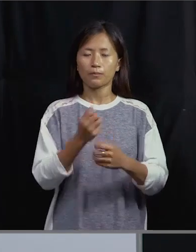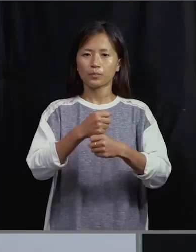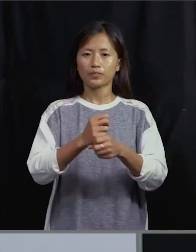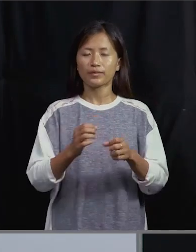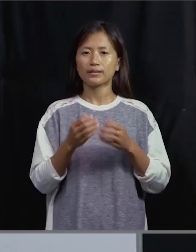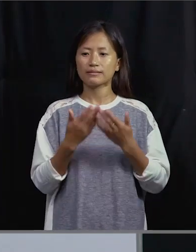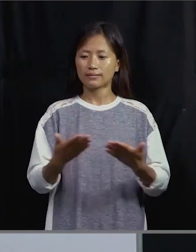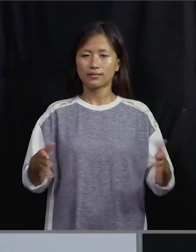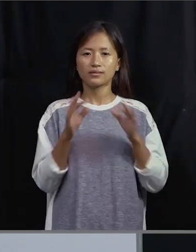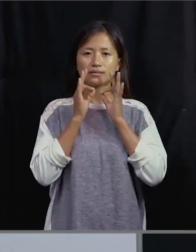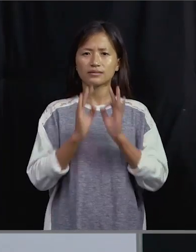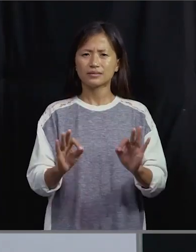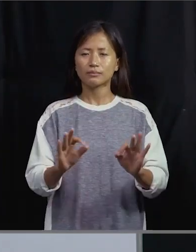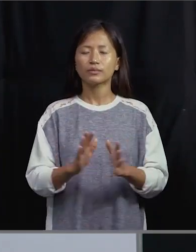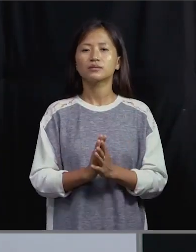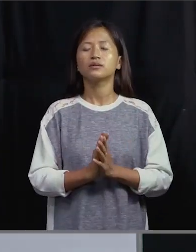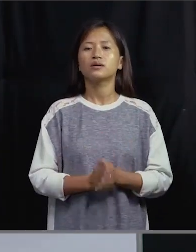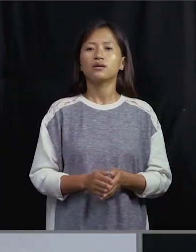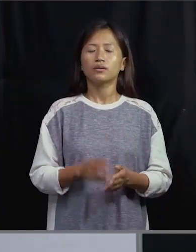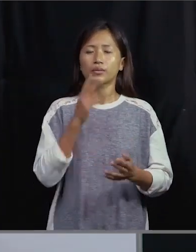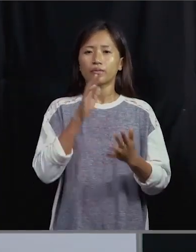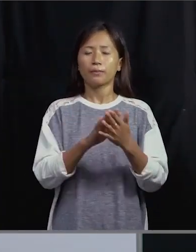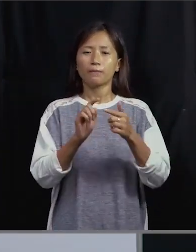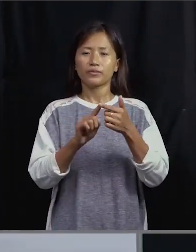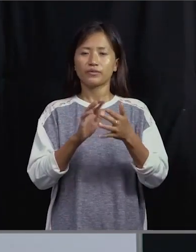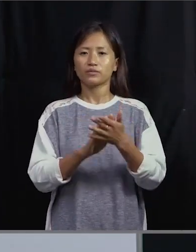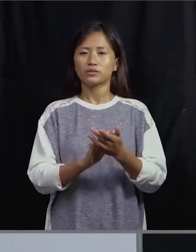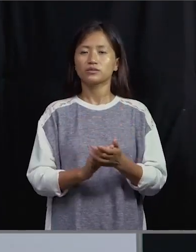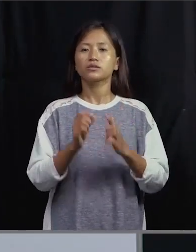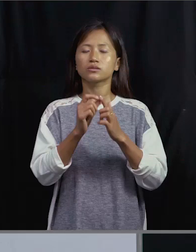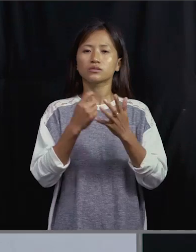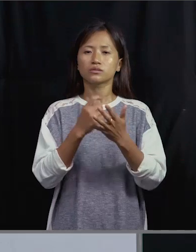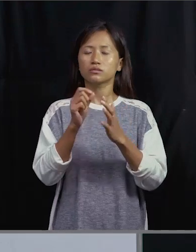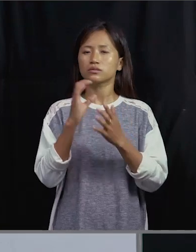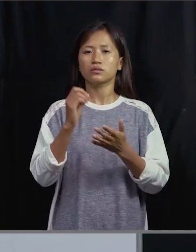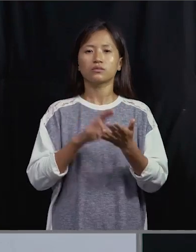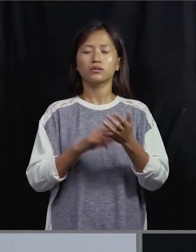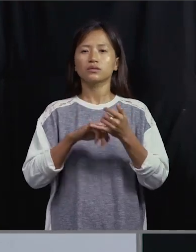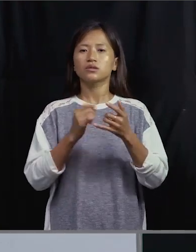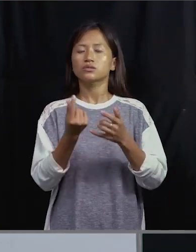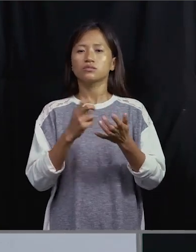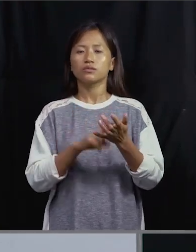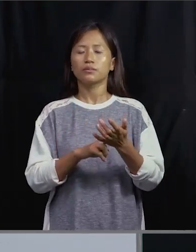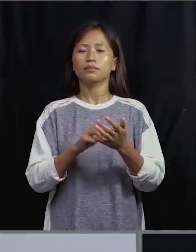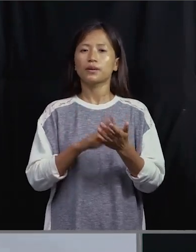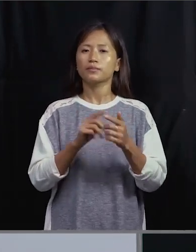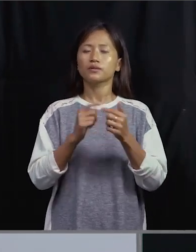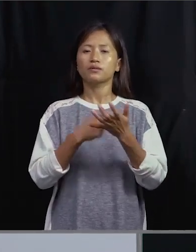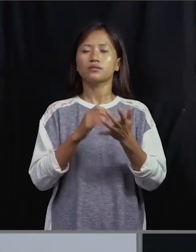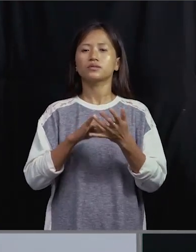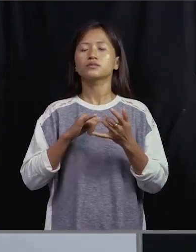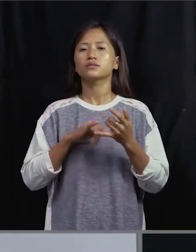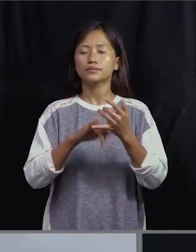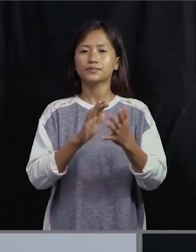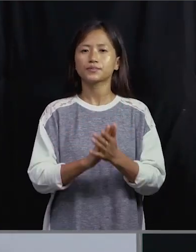simple, we are emphasizing only on a particular consumer, an individual consumer. Understood? An individual consumer, and